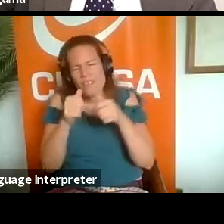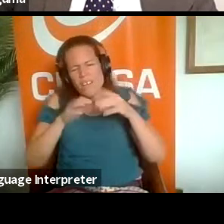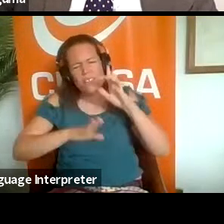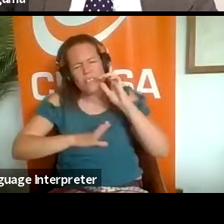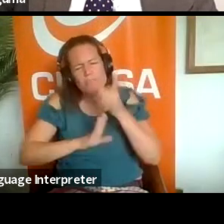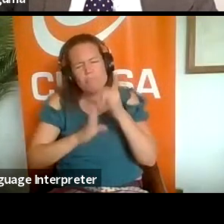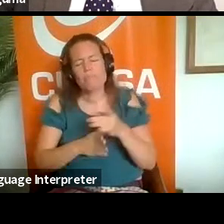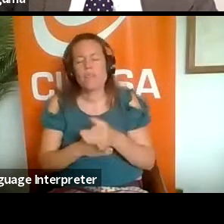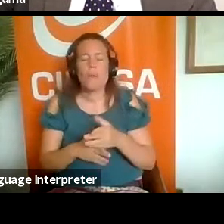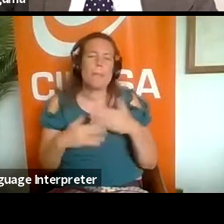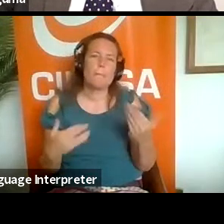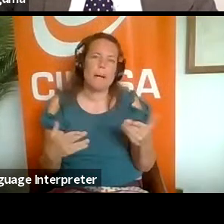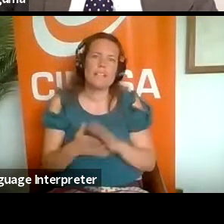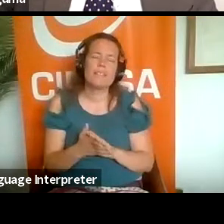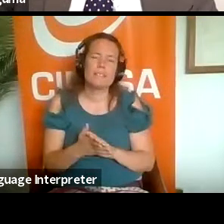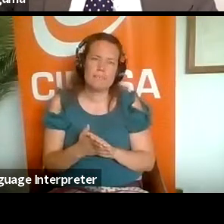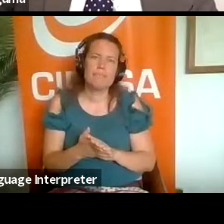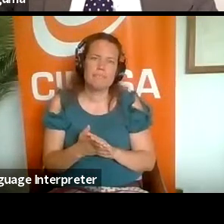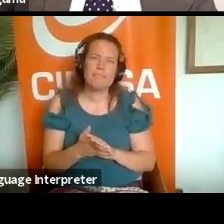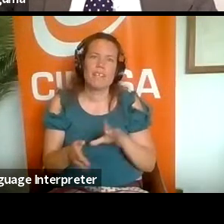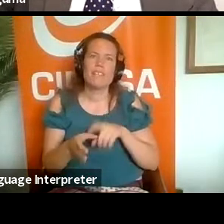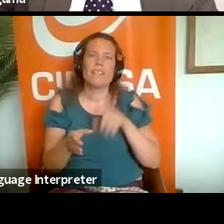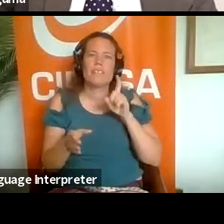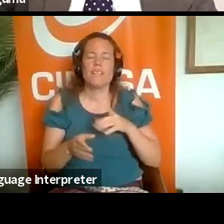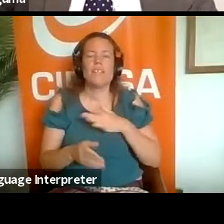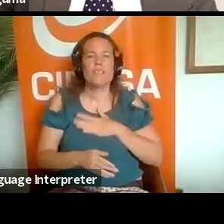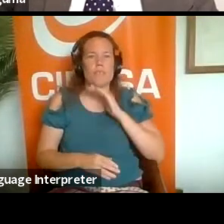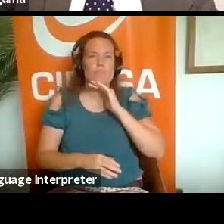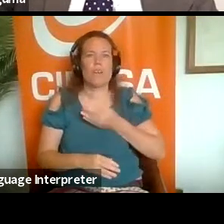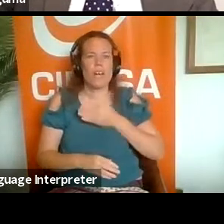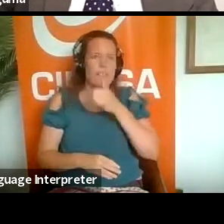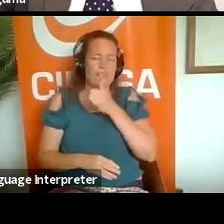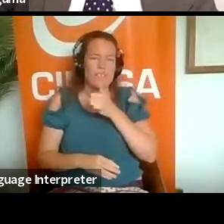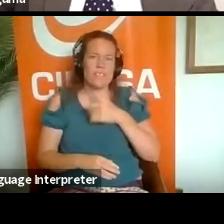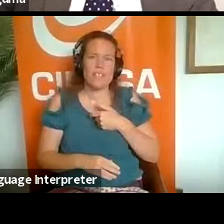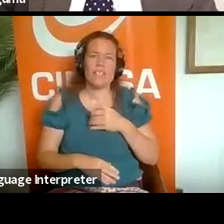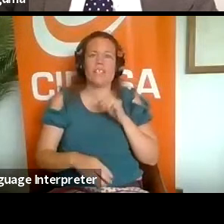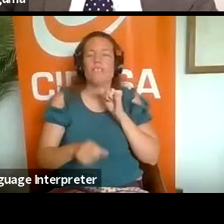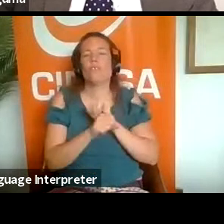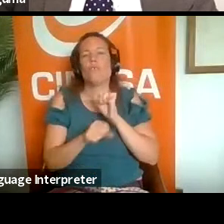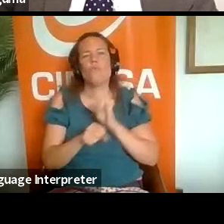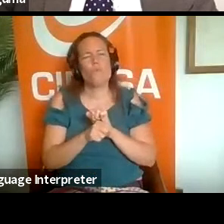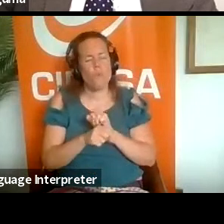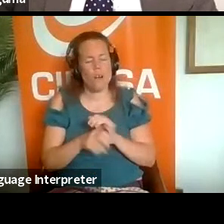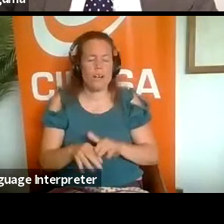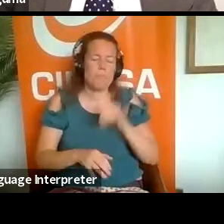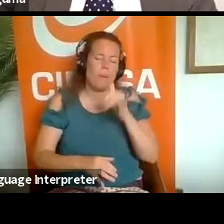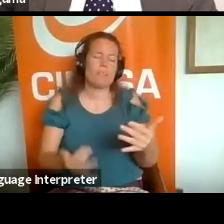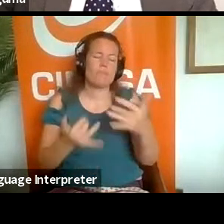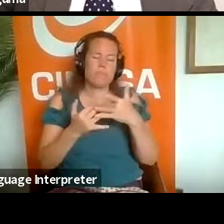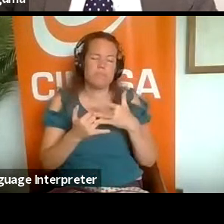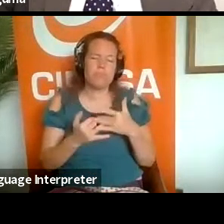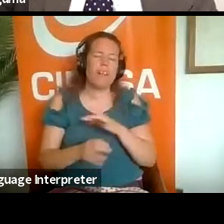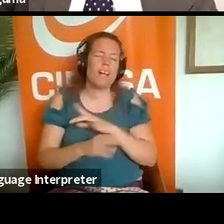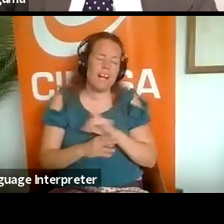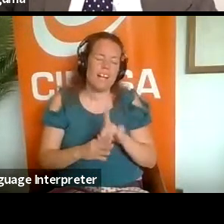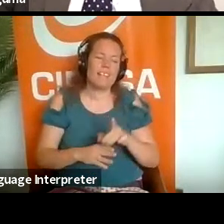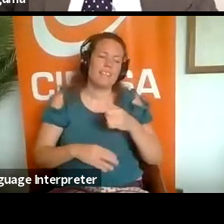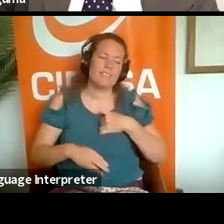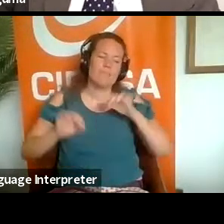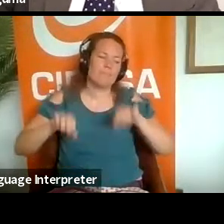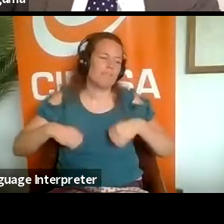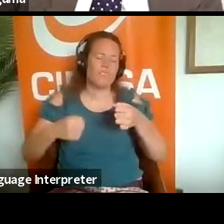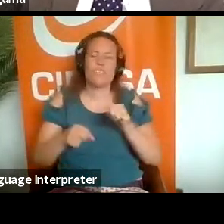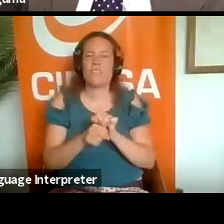eats away at your independence, at your privacy, and at your work gradually until it disables you. All